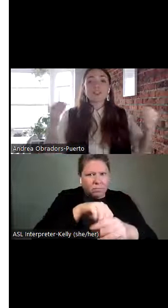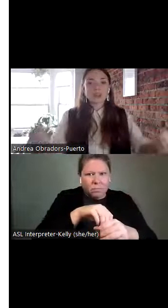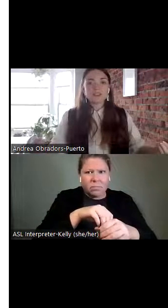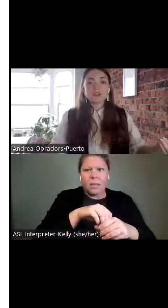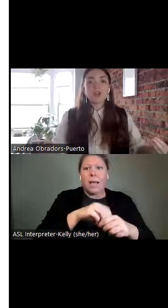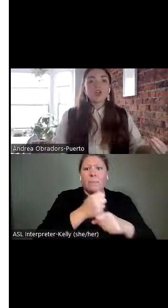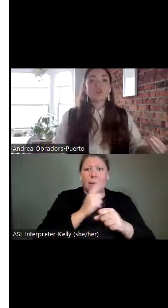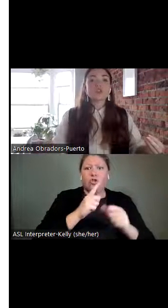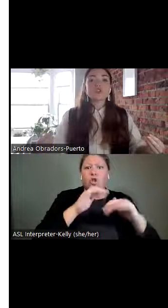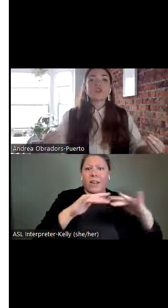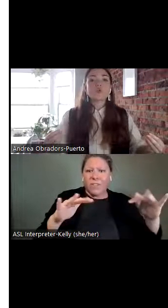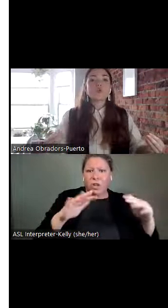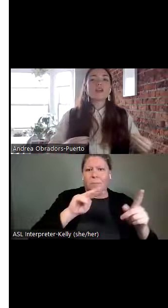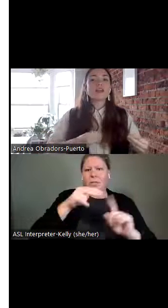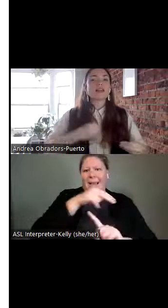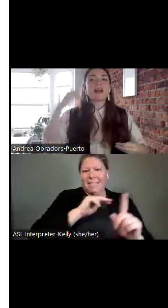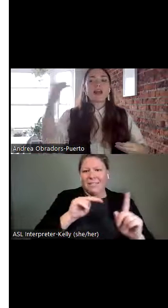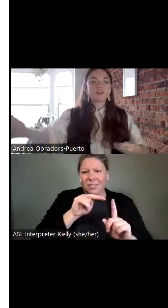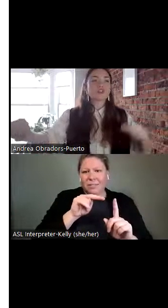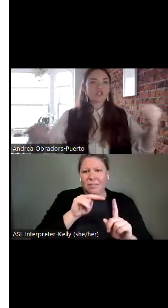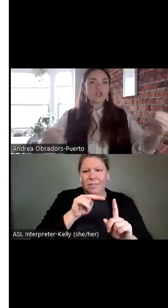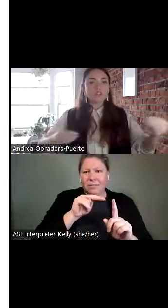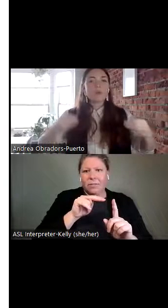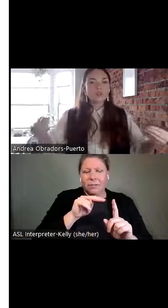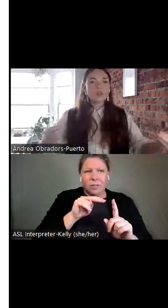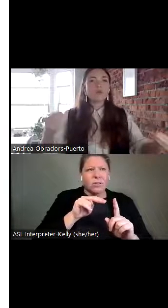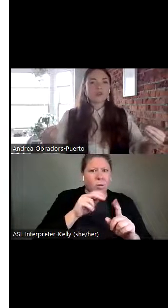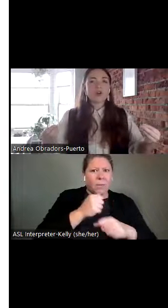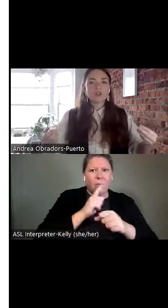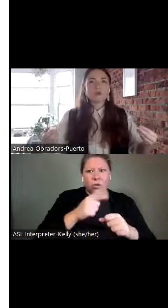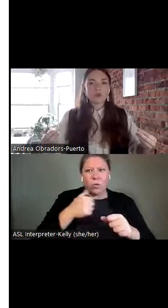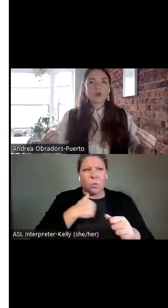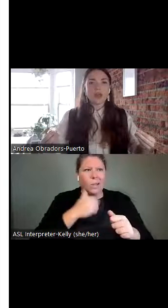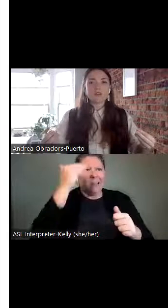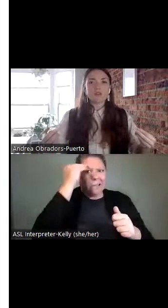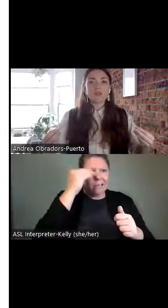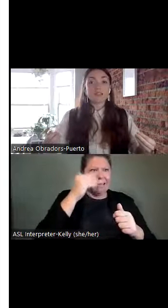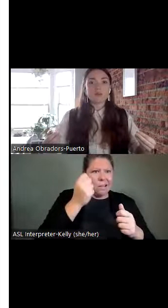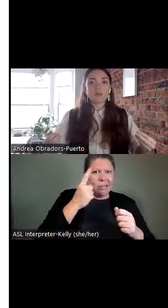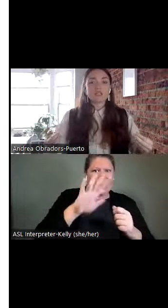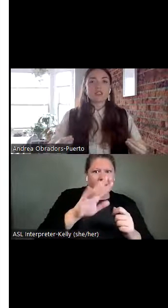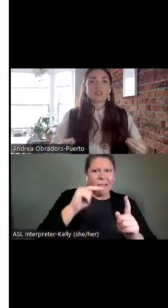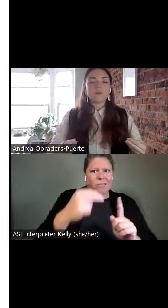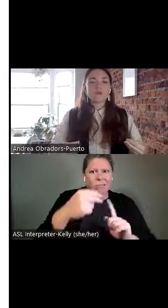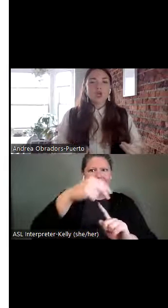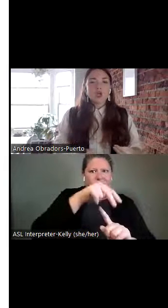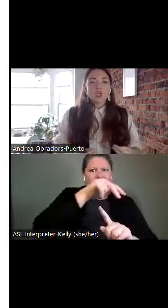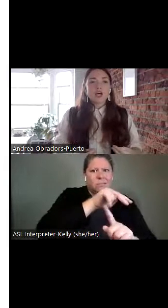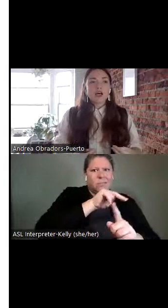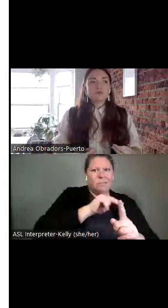of perspective to ensure we can capture the multiple points of view that we have into the same